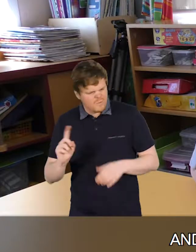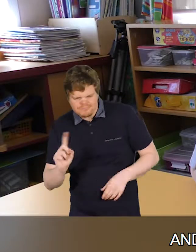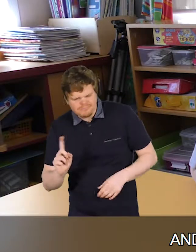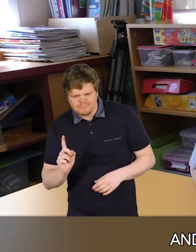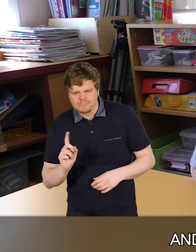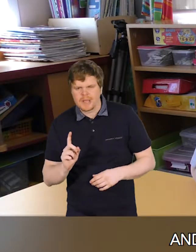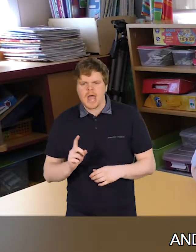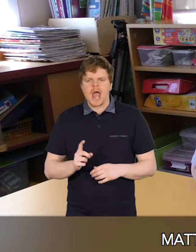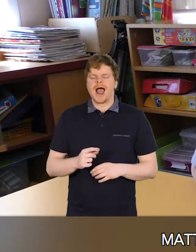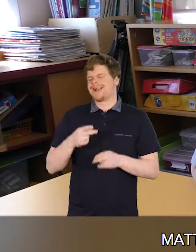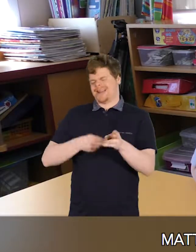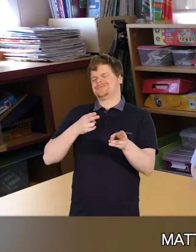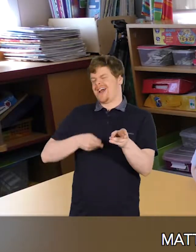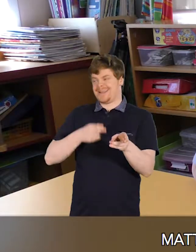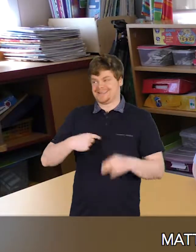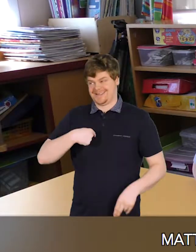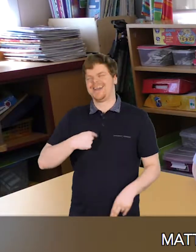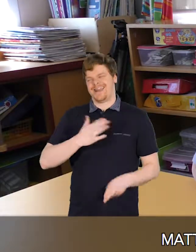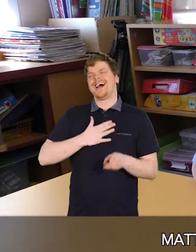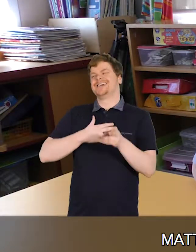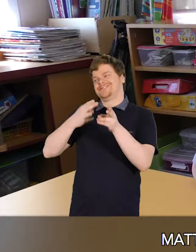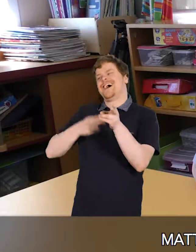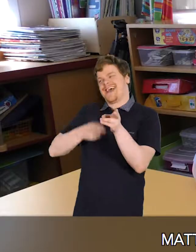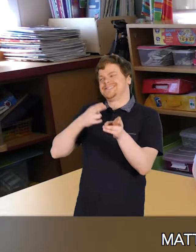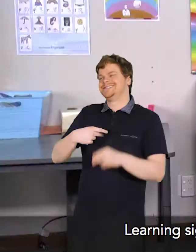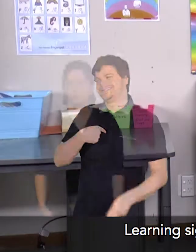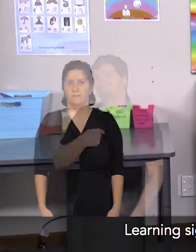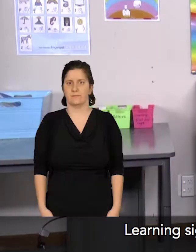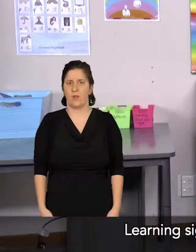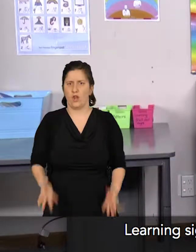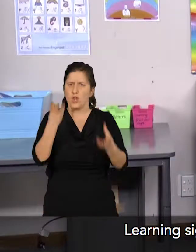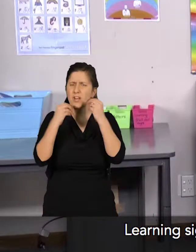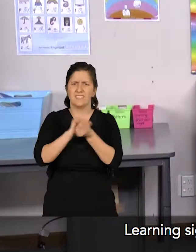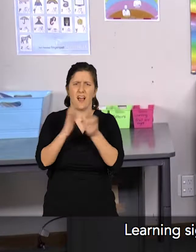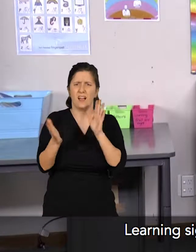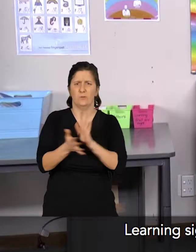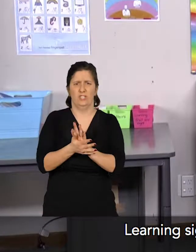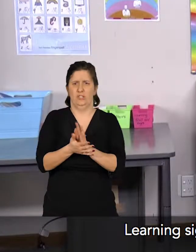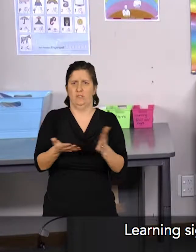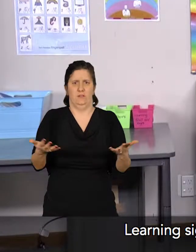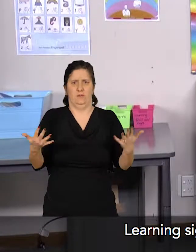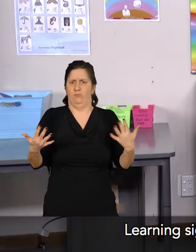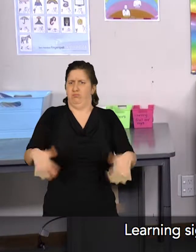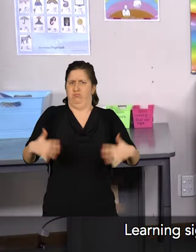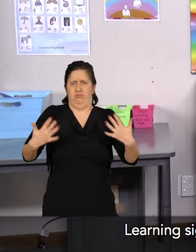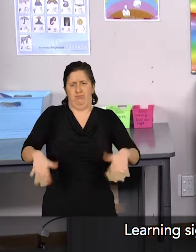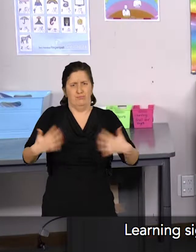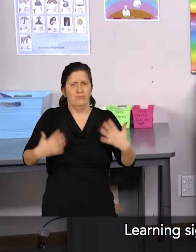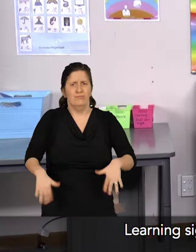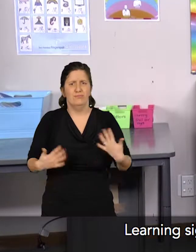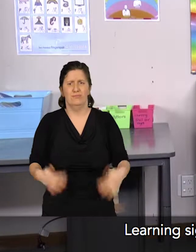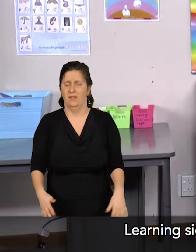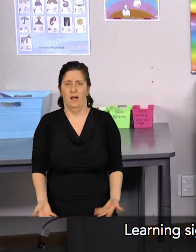What's your favourite sign? Oh, mine's trains, but I love trains. Learning sign language is